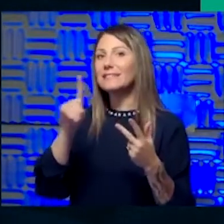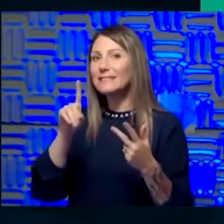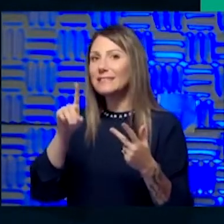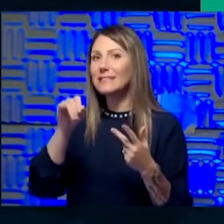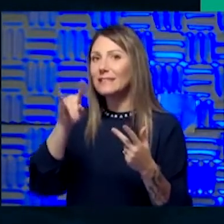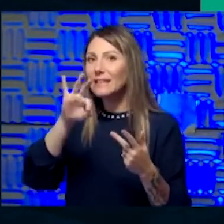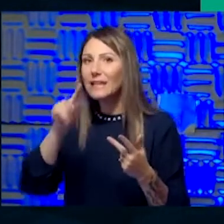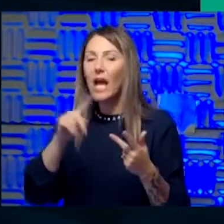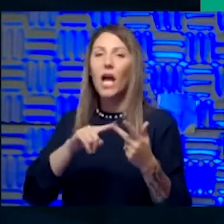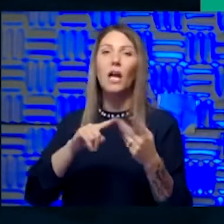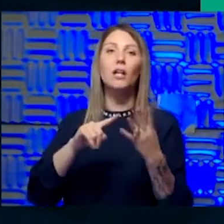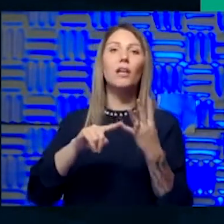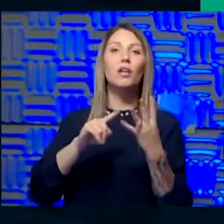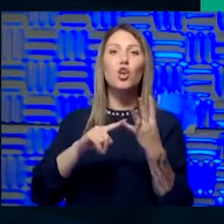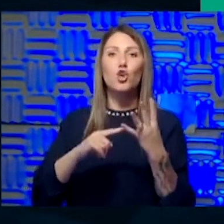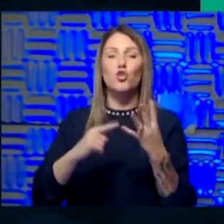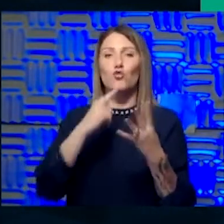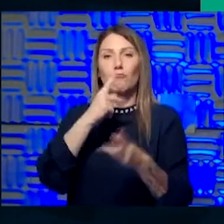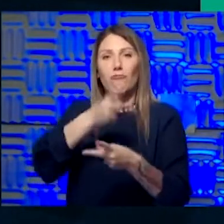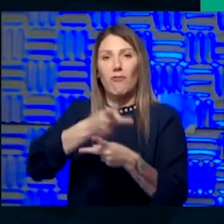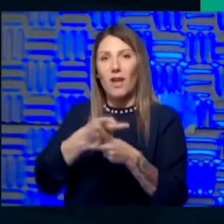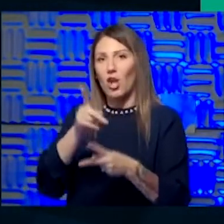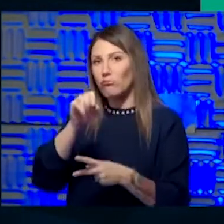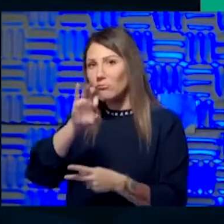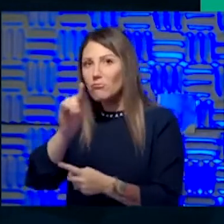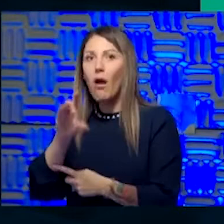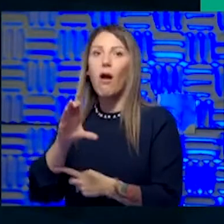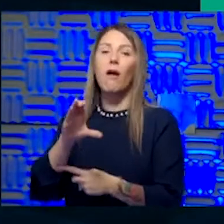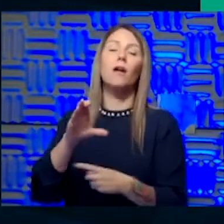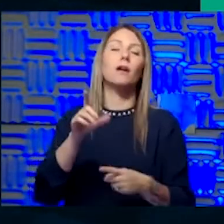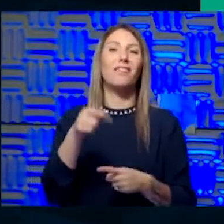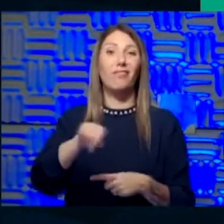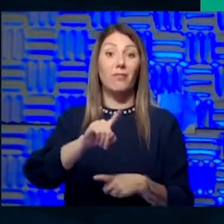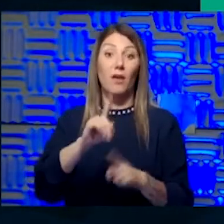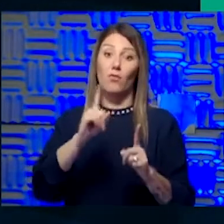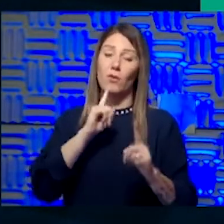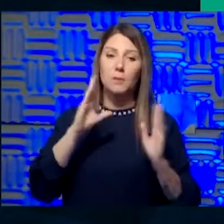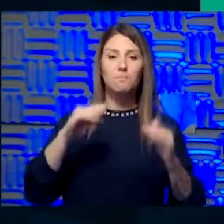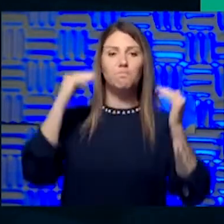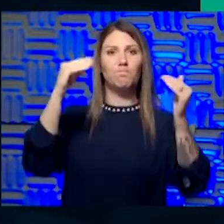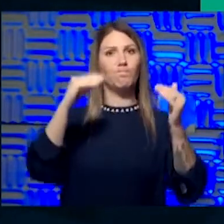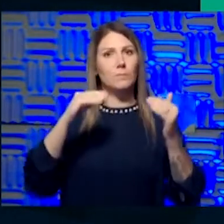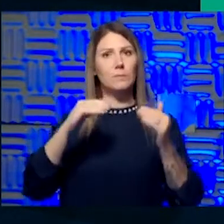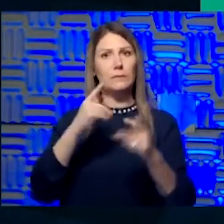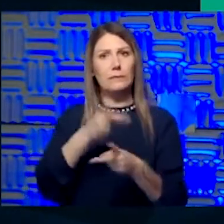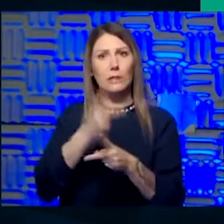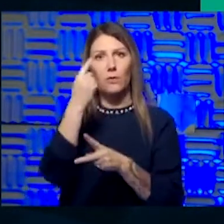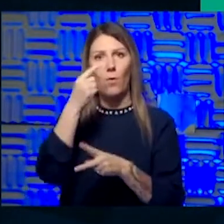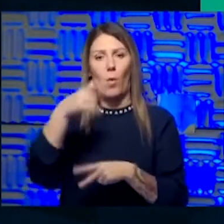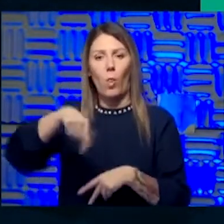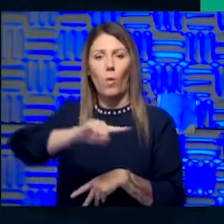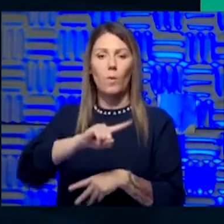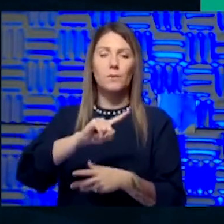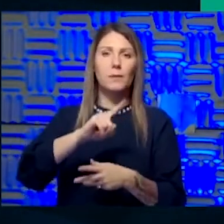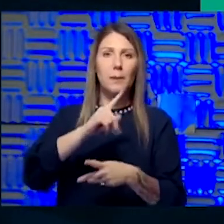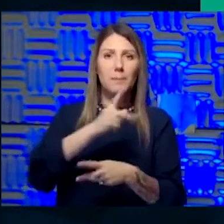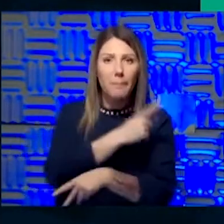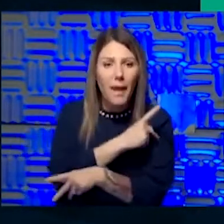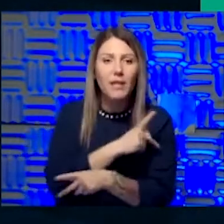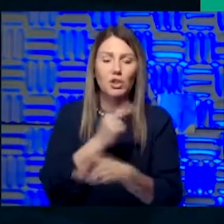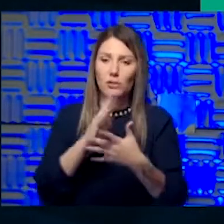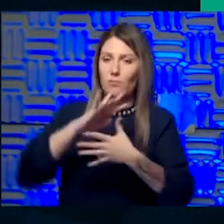of stepped forward in caring for these patients, on a priority basis and making their